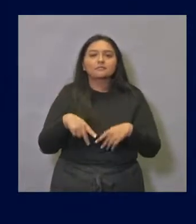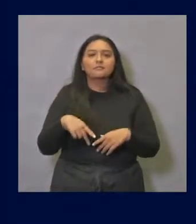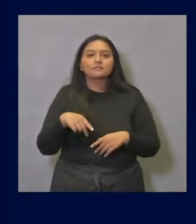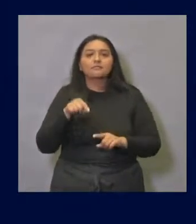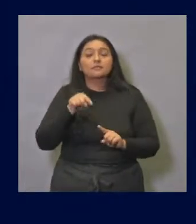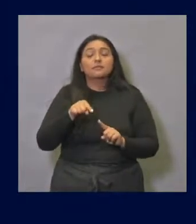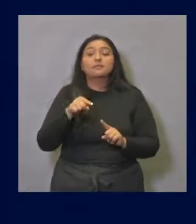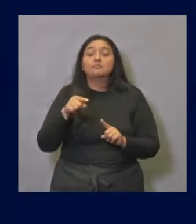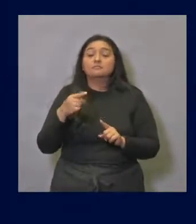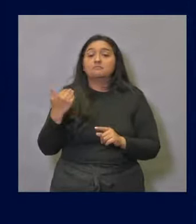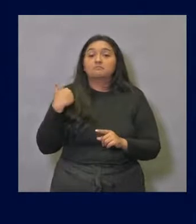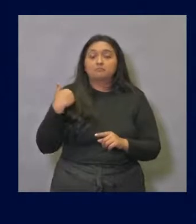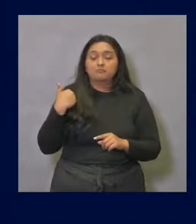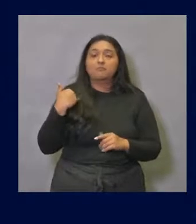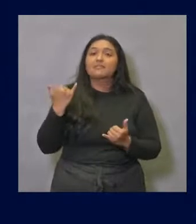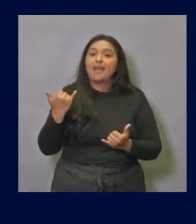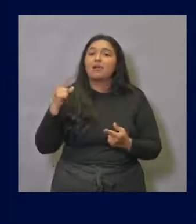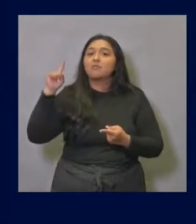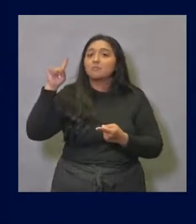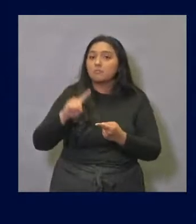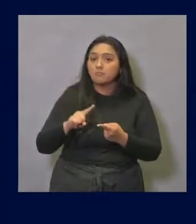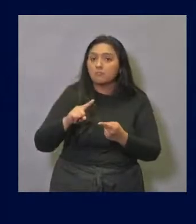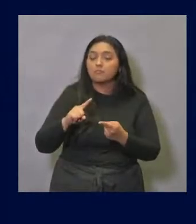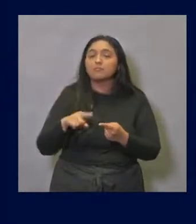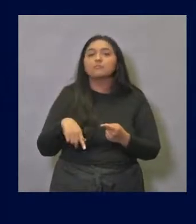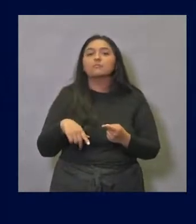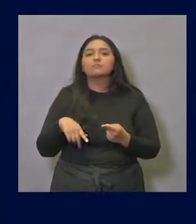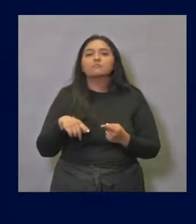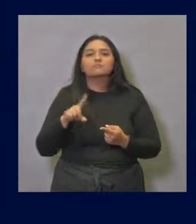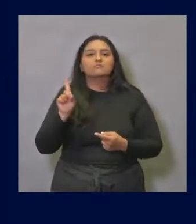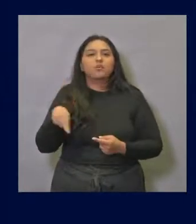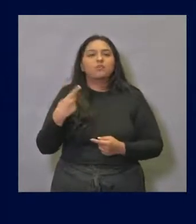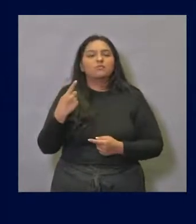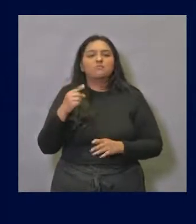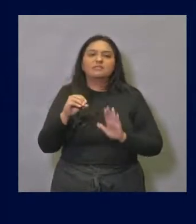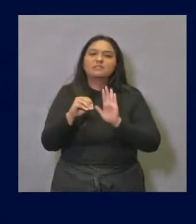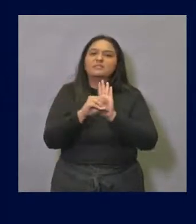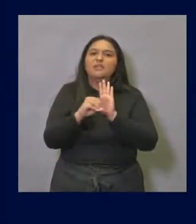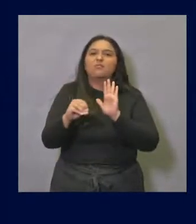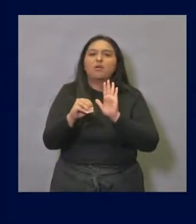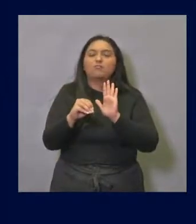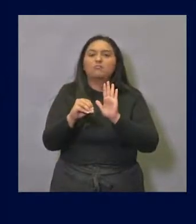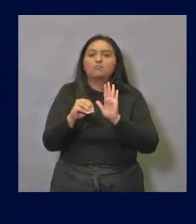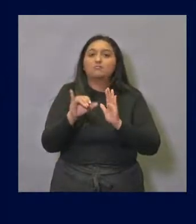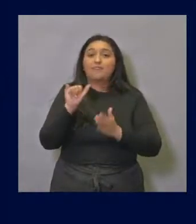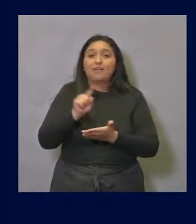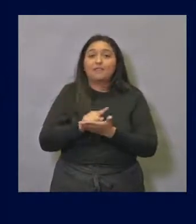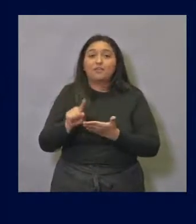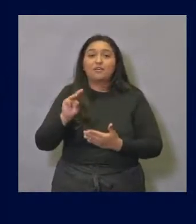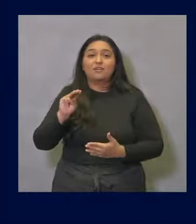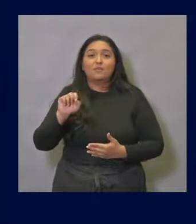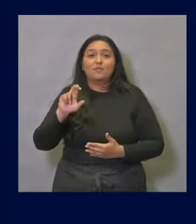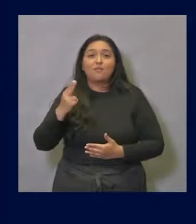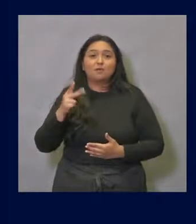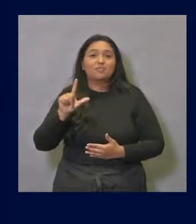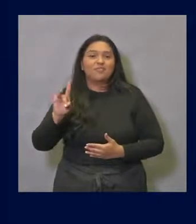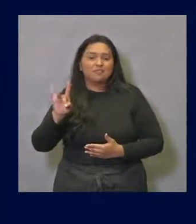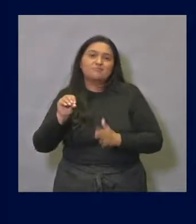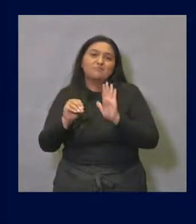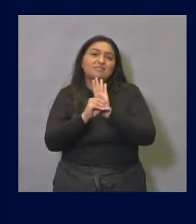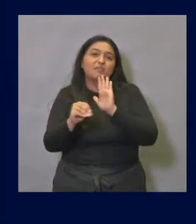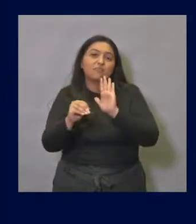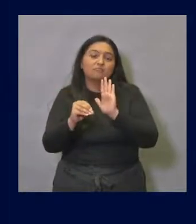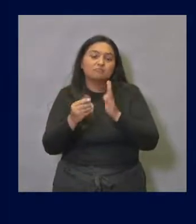at skilled nursing facilities and healthcare settings has fallen to just about 0 for the week of March 28th. At